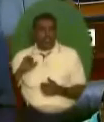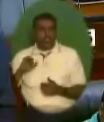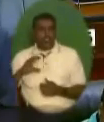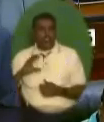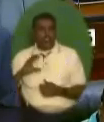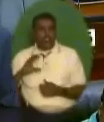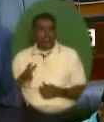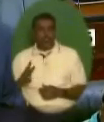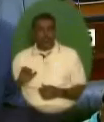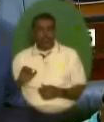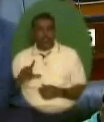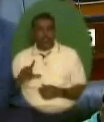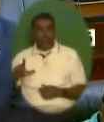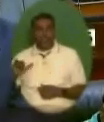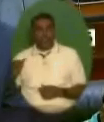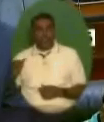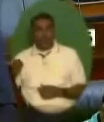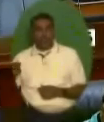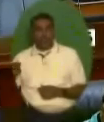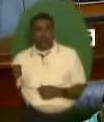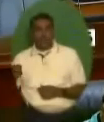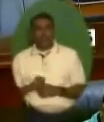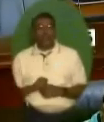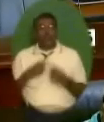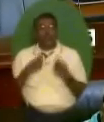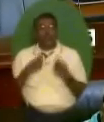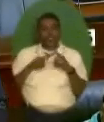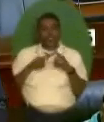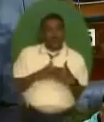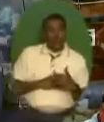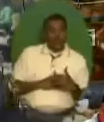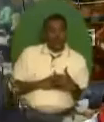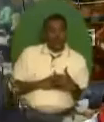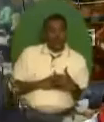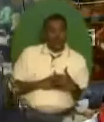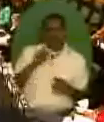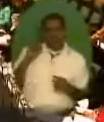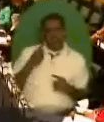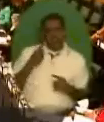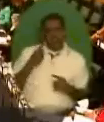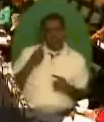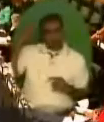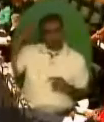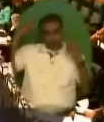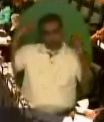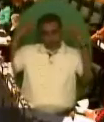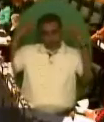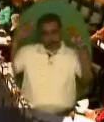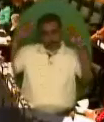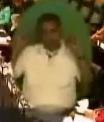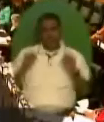the sod in Coover. He had this to say. He had this to say. Now, this is my title. Don't lie.